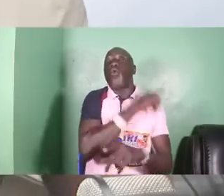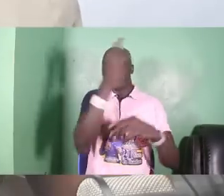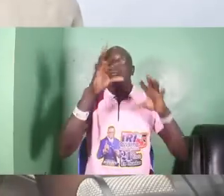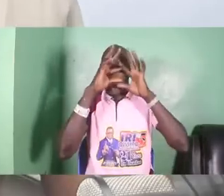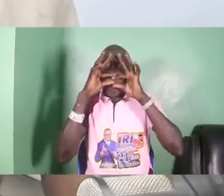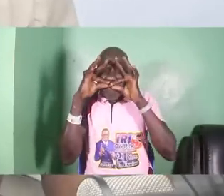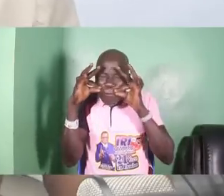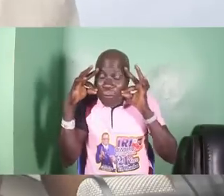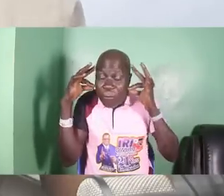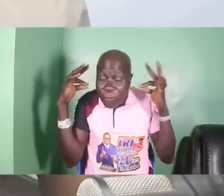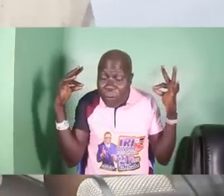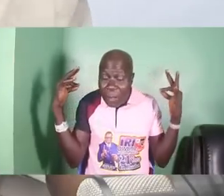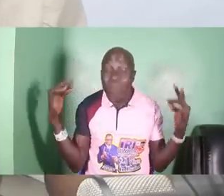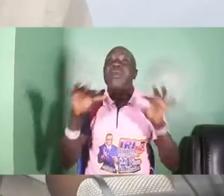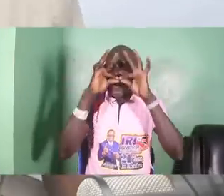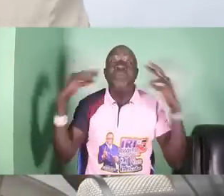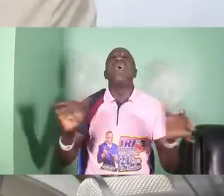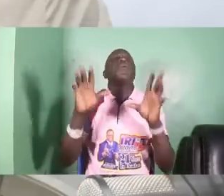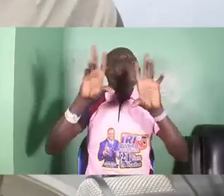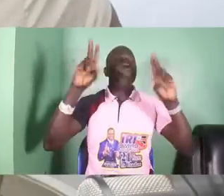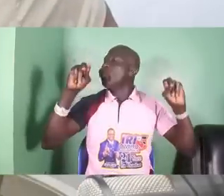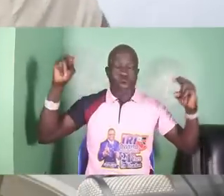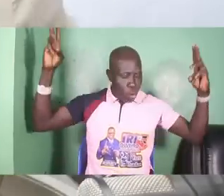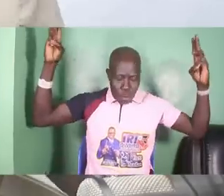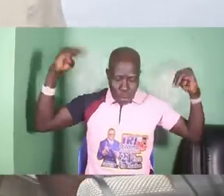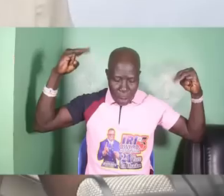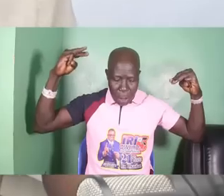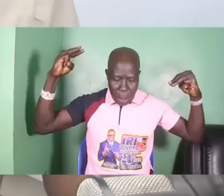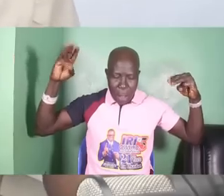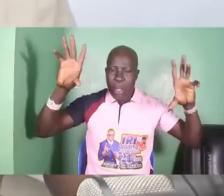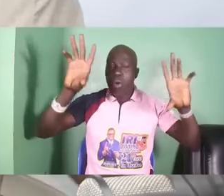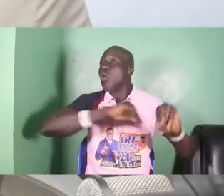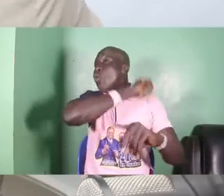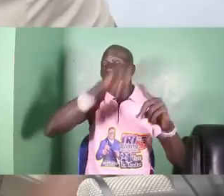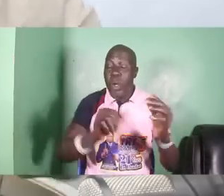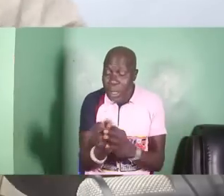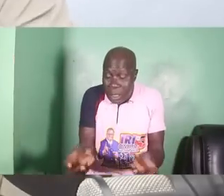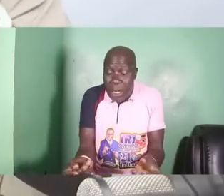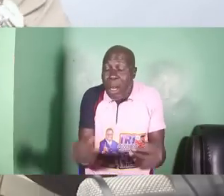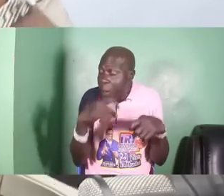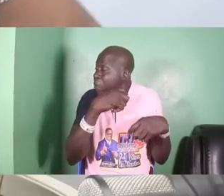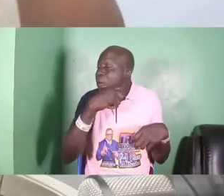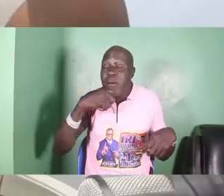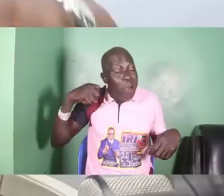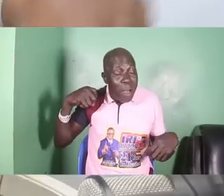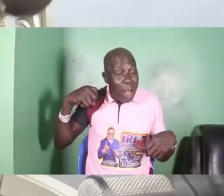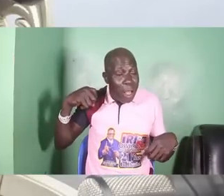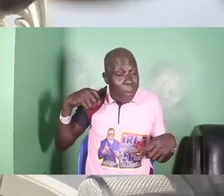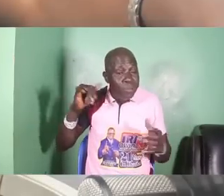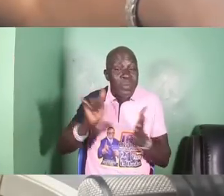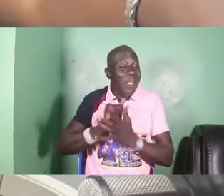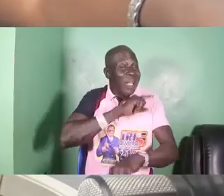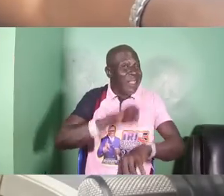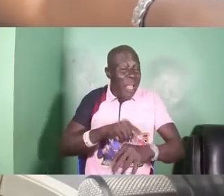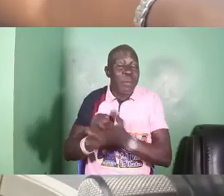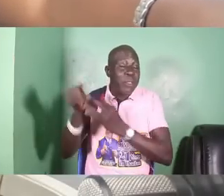there was famine nigbati o sojo when there was no rain nigbati ile gbe when the land was dry igba yan gan ni saki lo